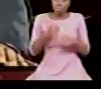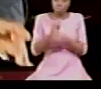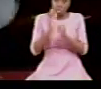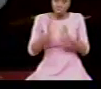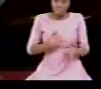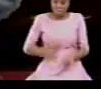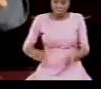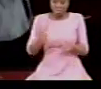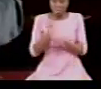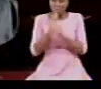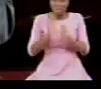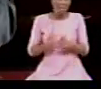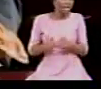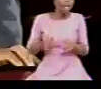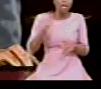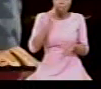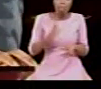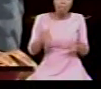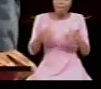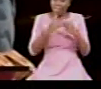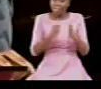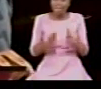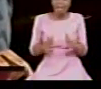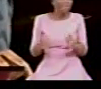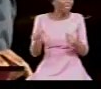worker, whether you're a human leader, it cuts across.